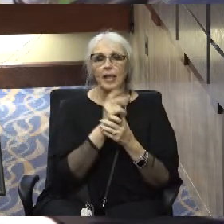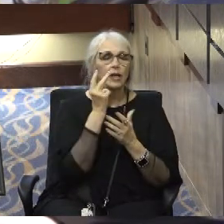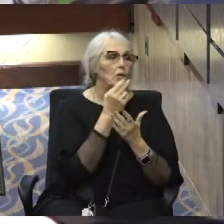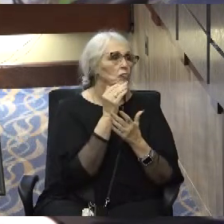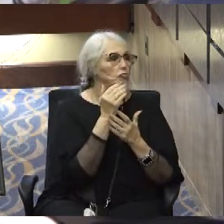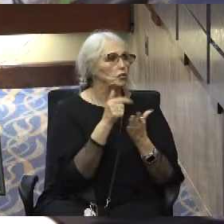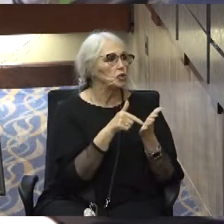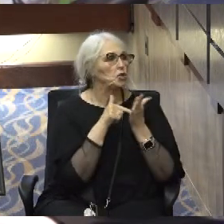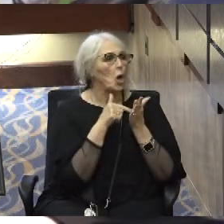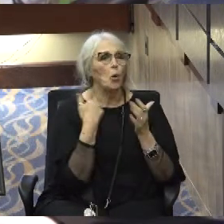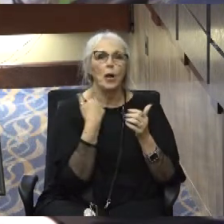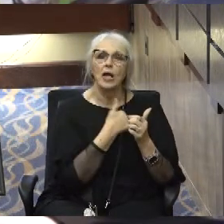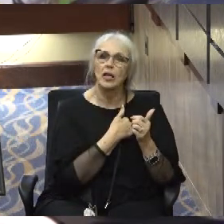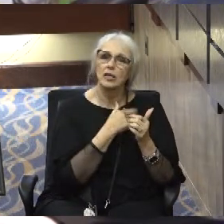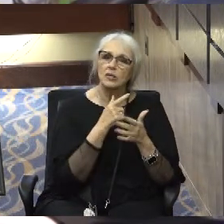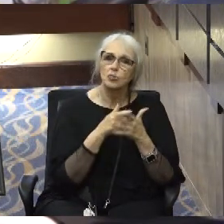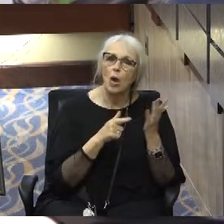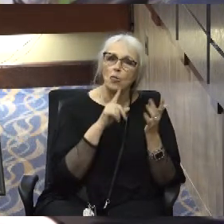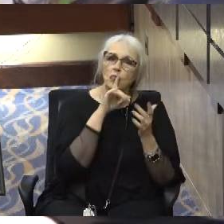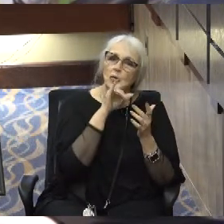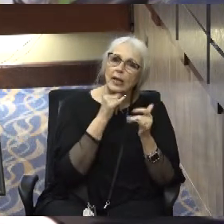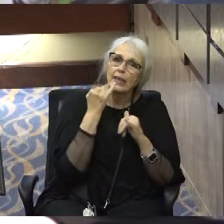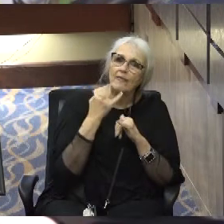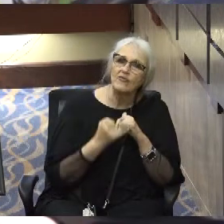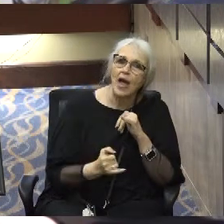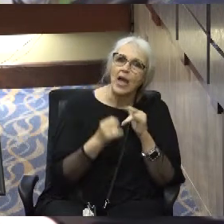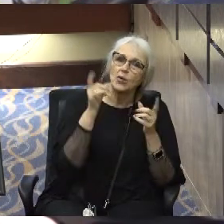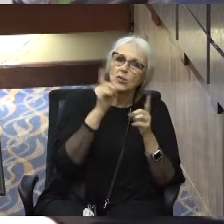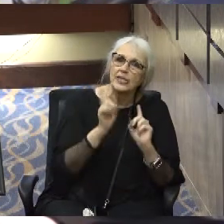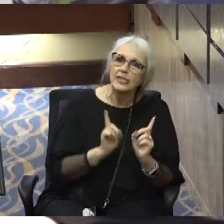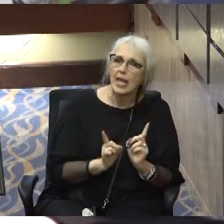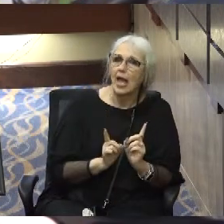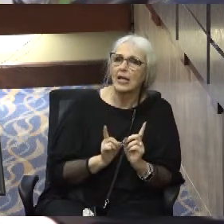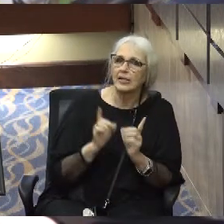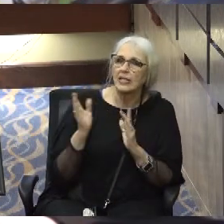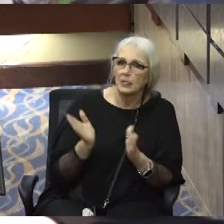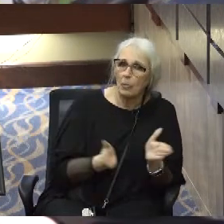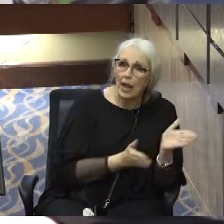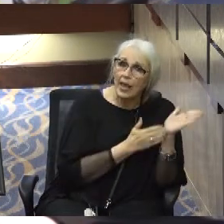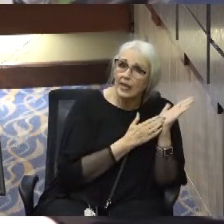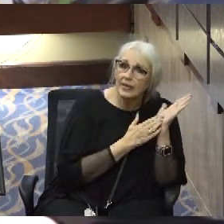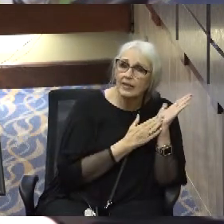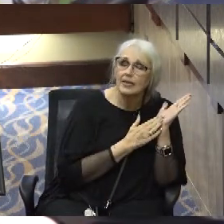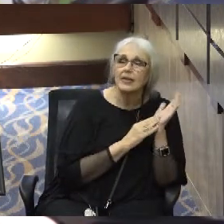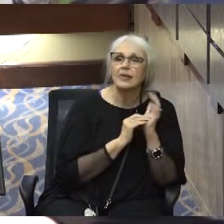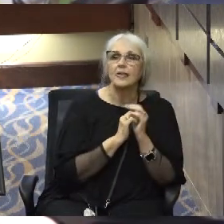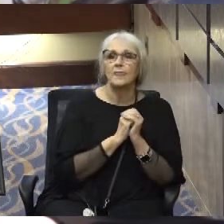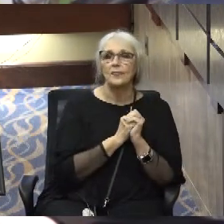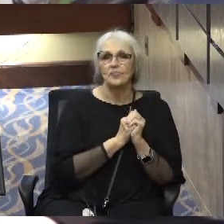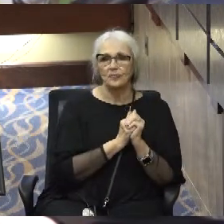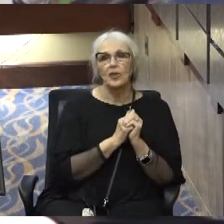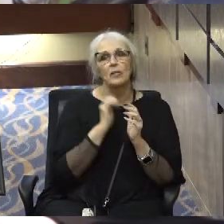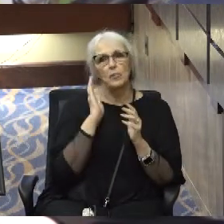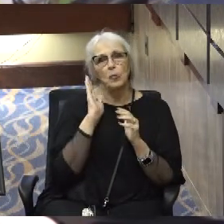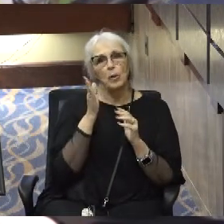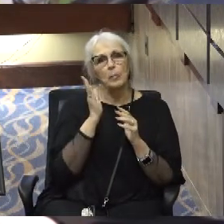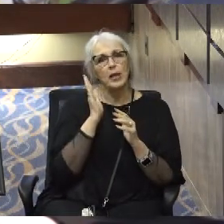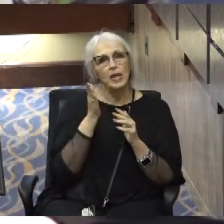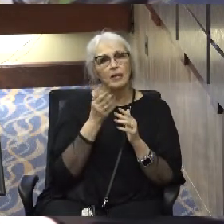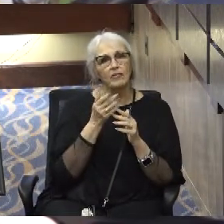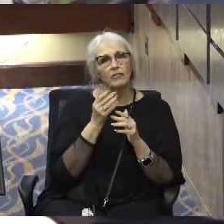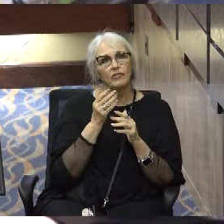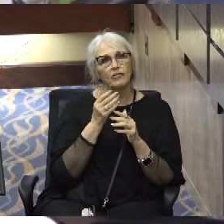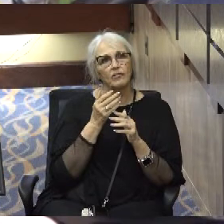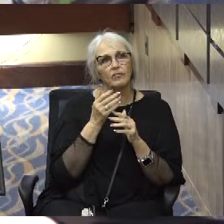of what really the final design is planned for. So there'll be a future meeting